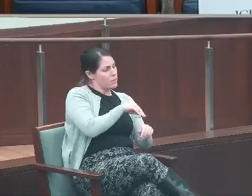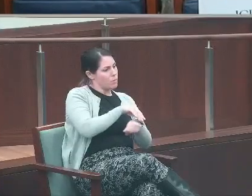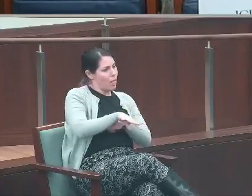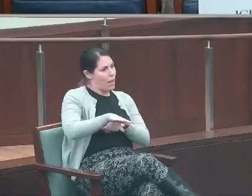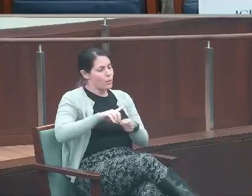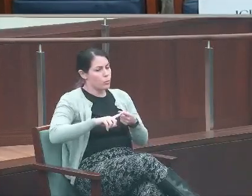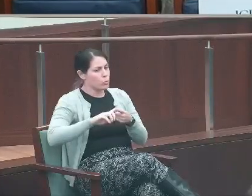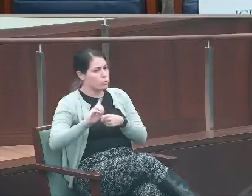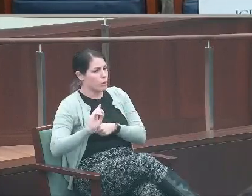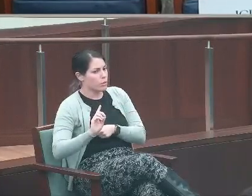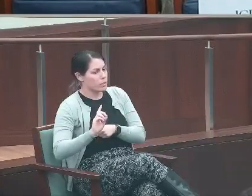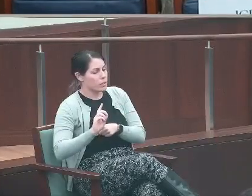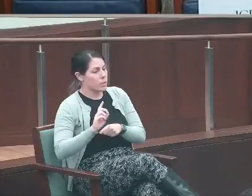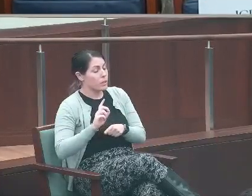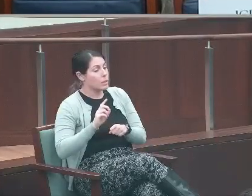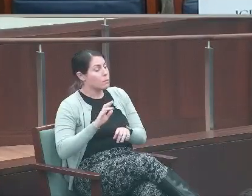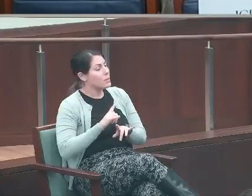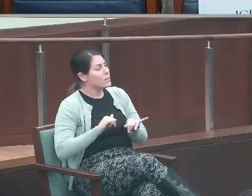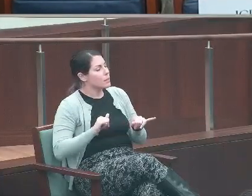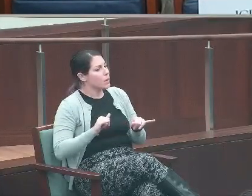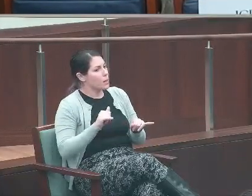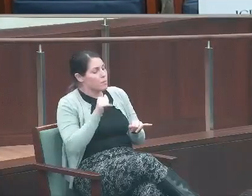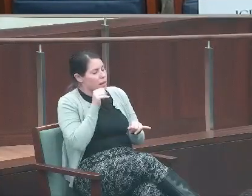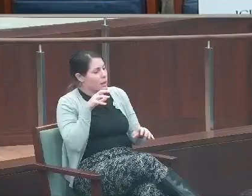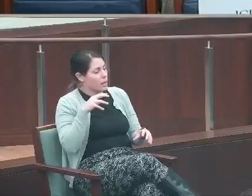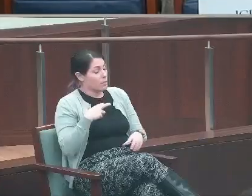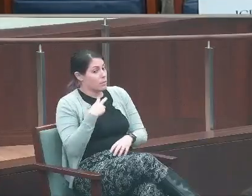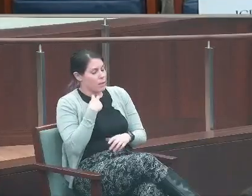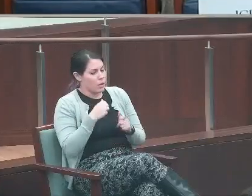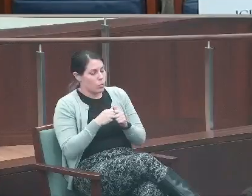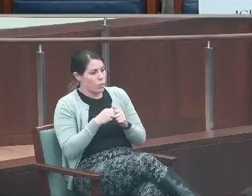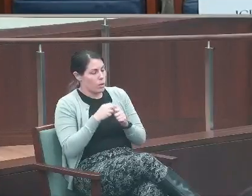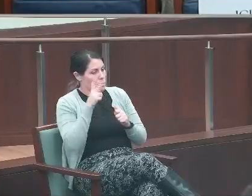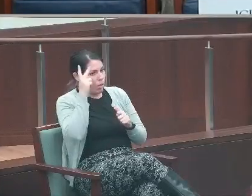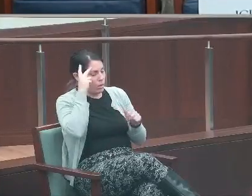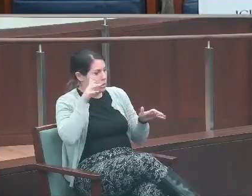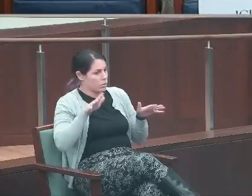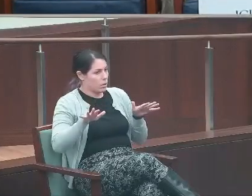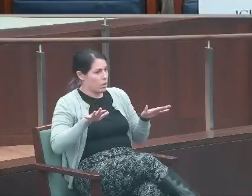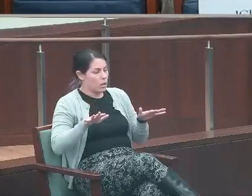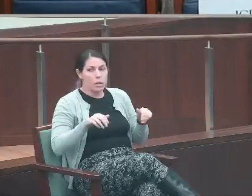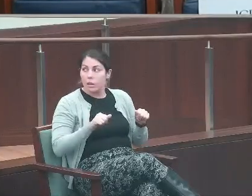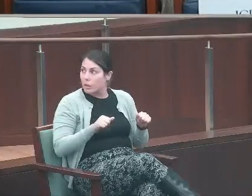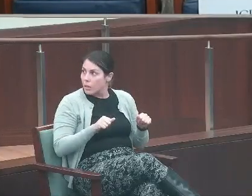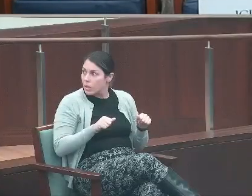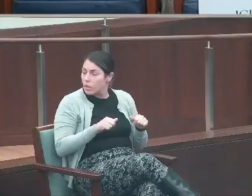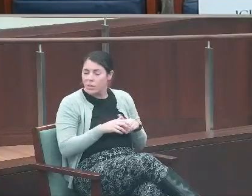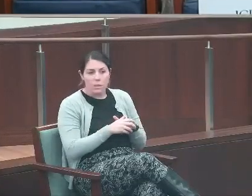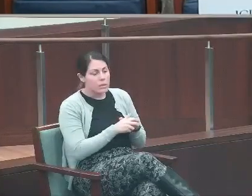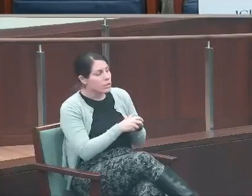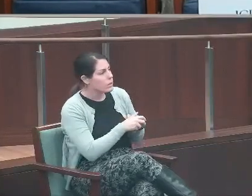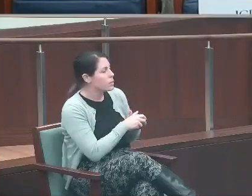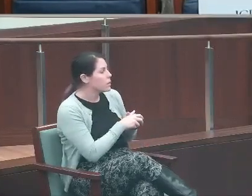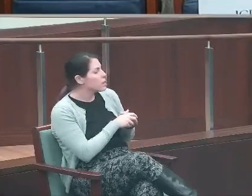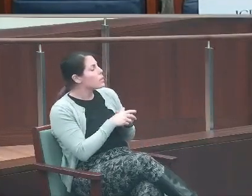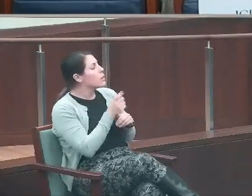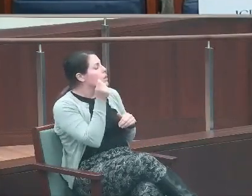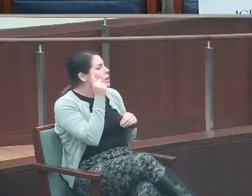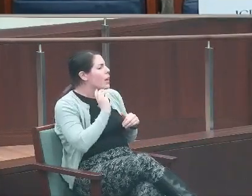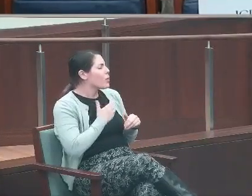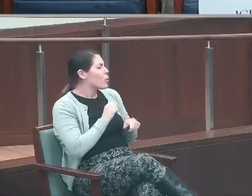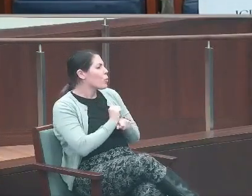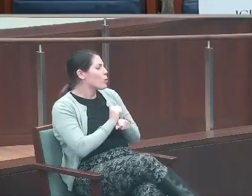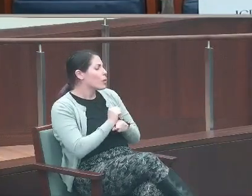without getting all caught up in partisan battles? I can start and pass it to Aaron. You know, our work at JCPA